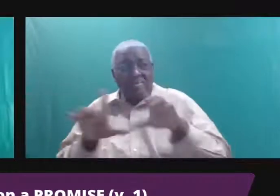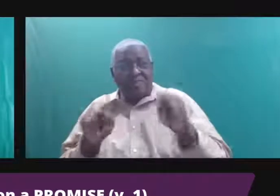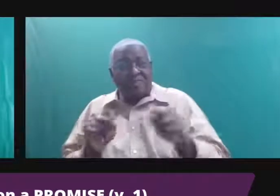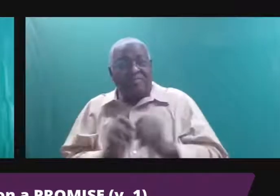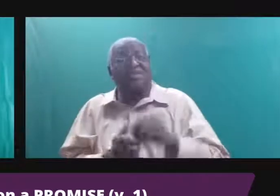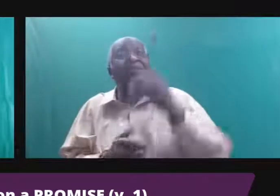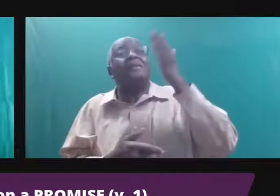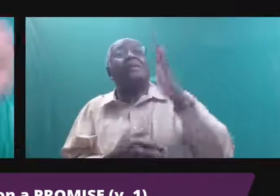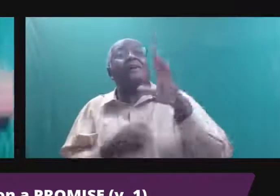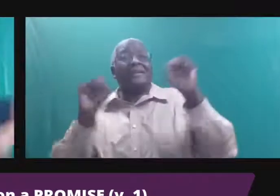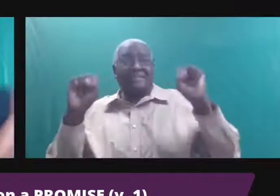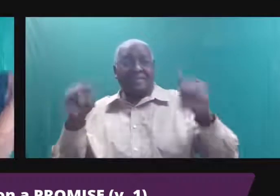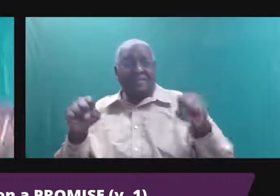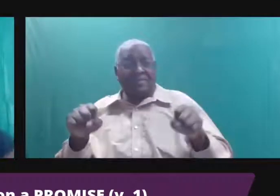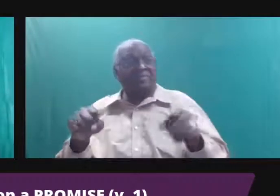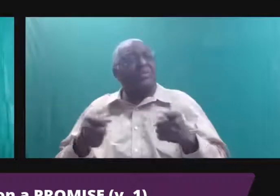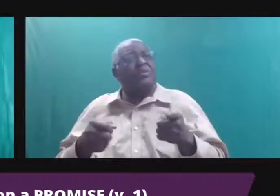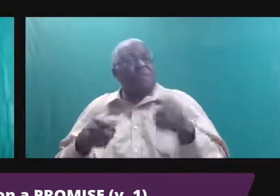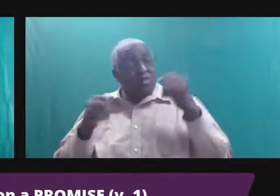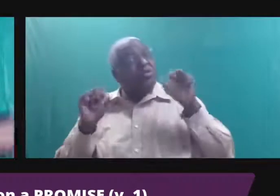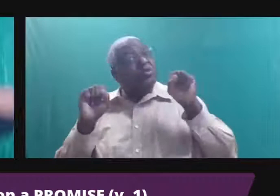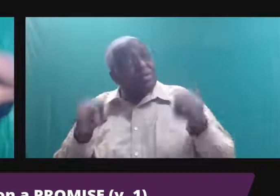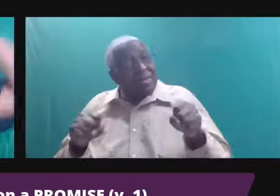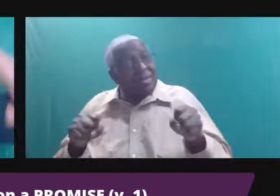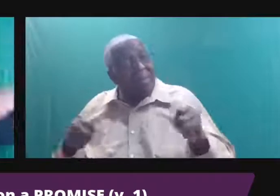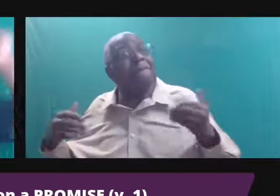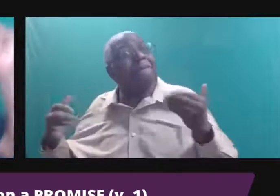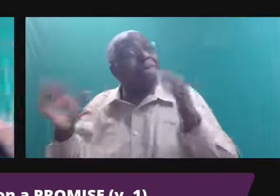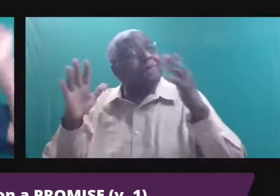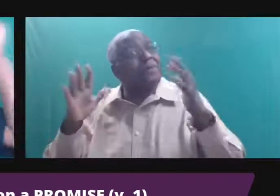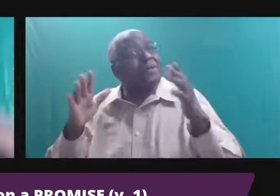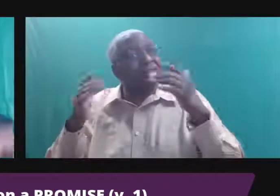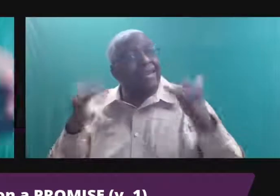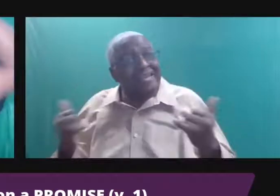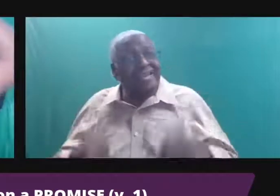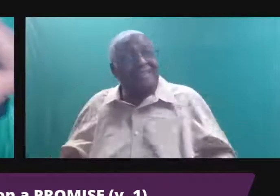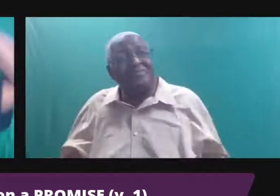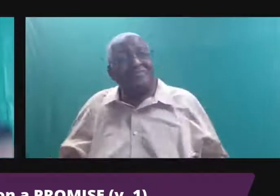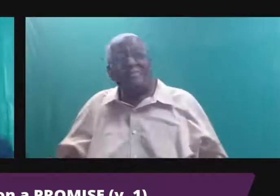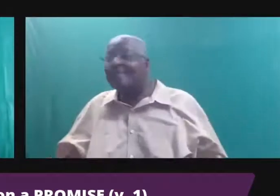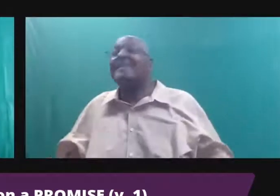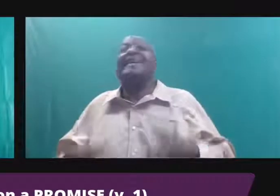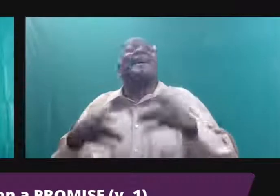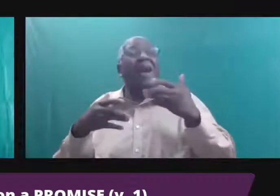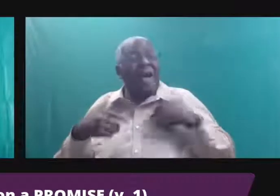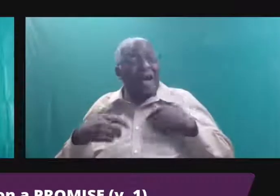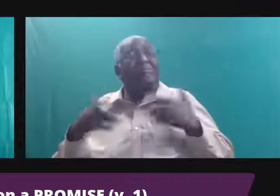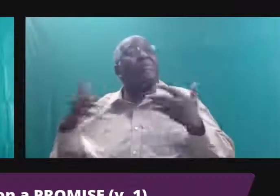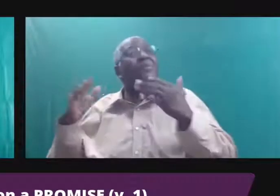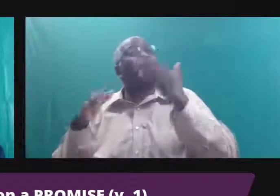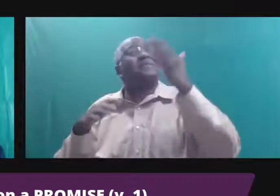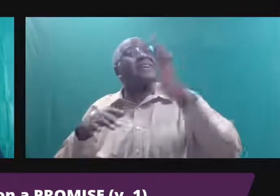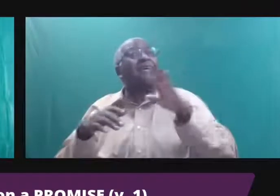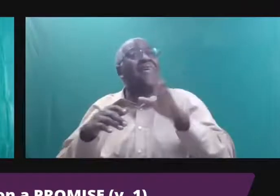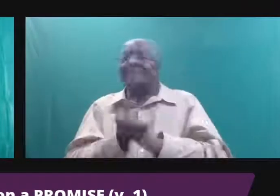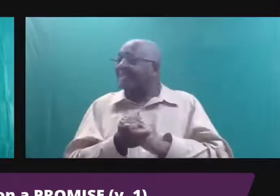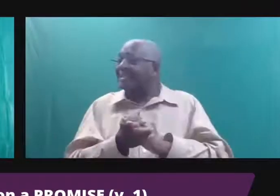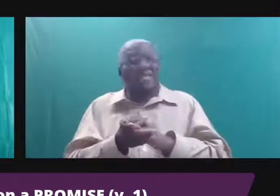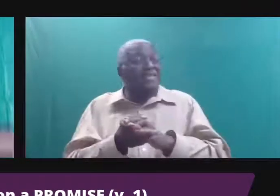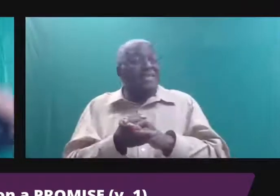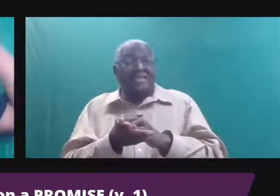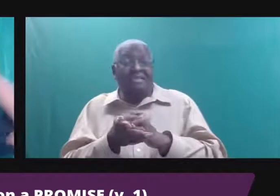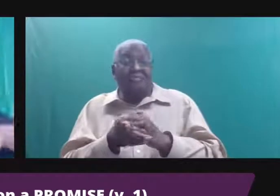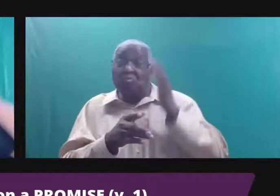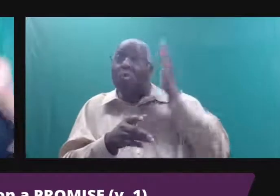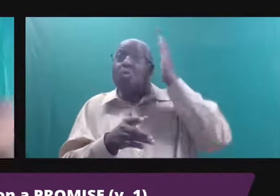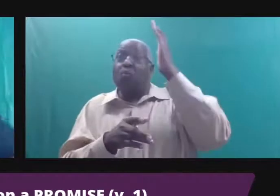can praise God in this place. Oh, man, I'm praising God right now. He ain't do it yet, but I know he